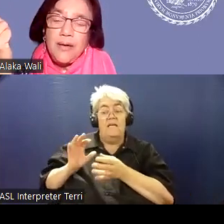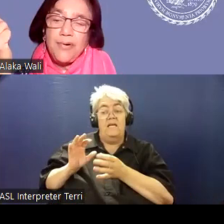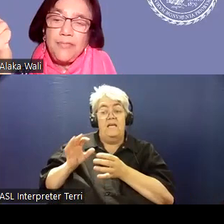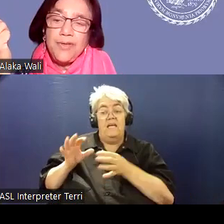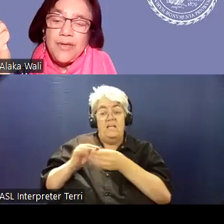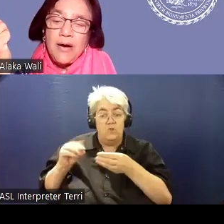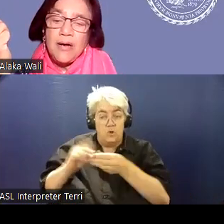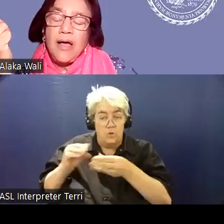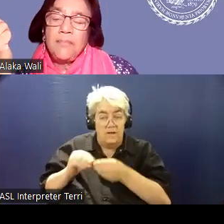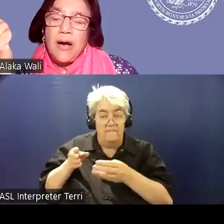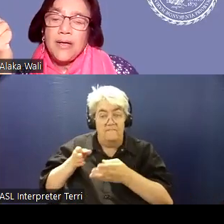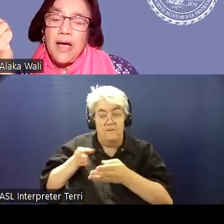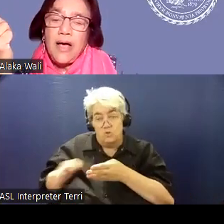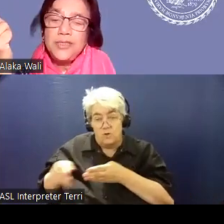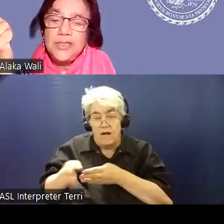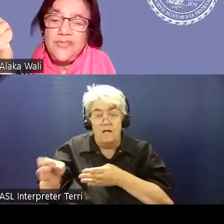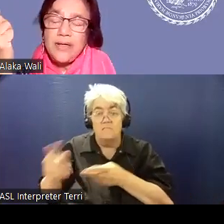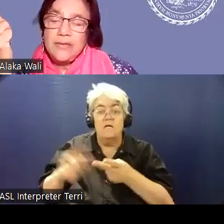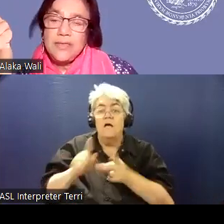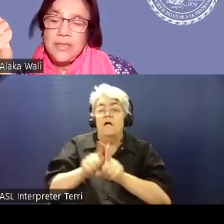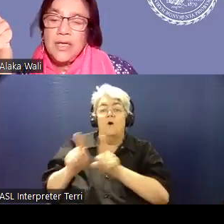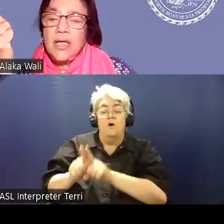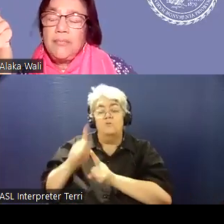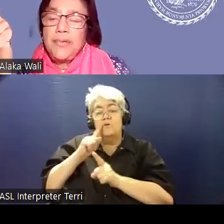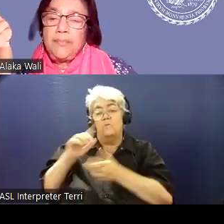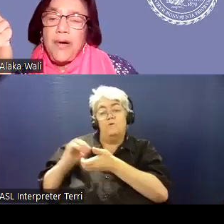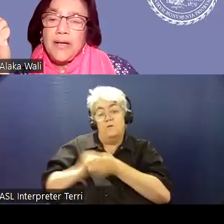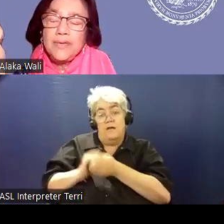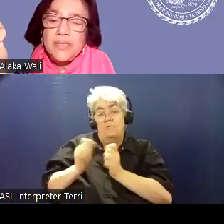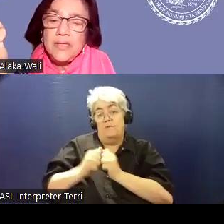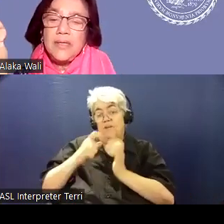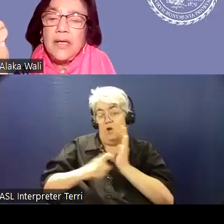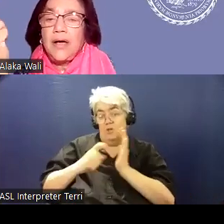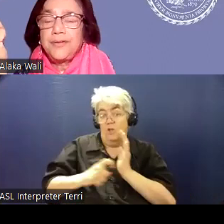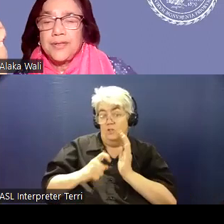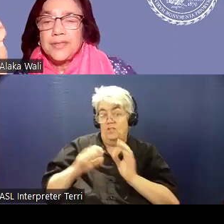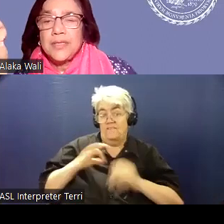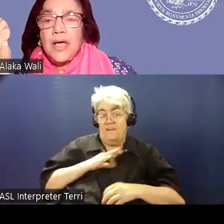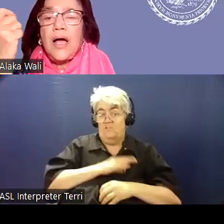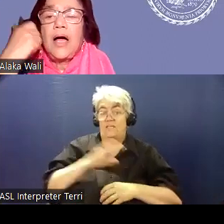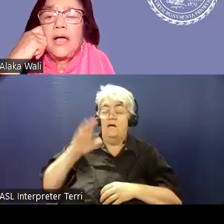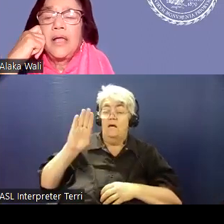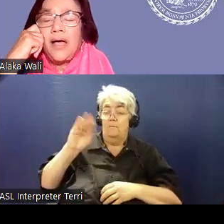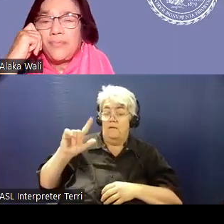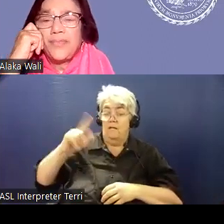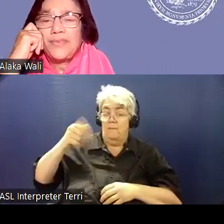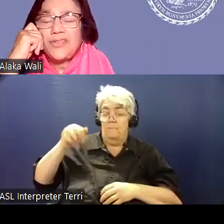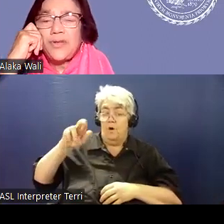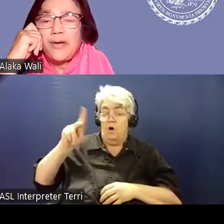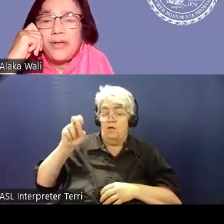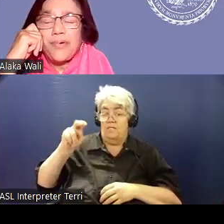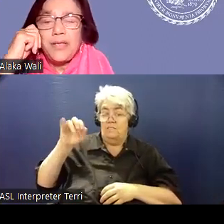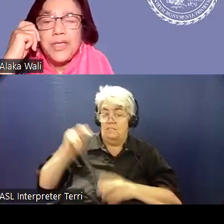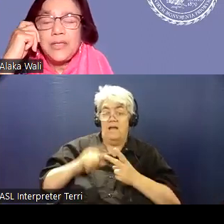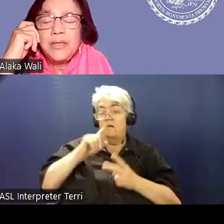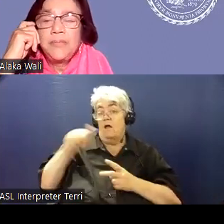to collaborate with our archaeology faculty, Bill Parkinson and others, on just